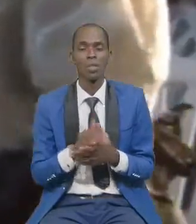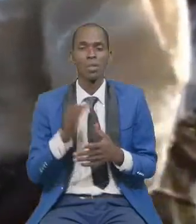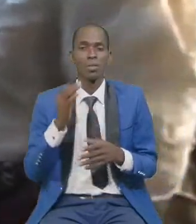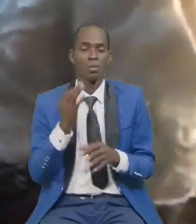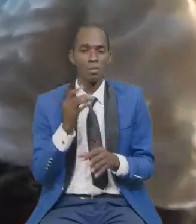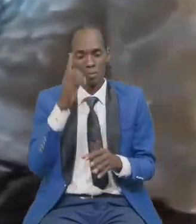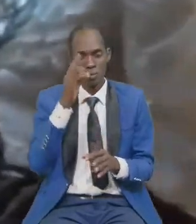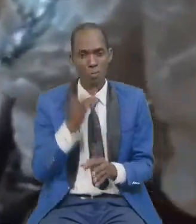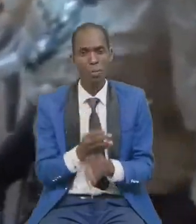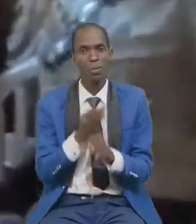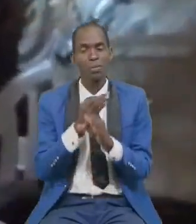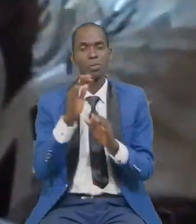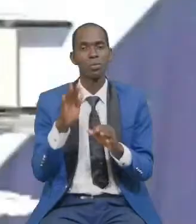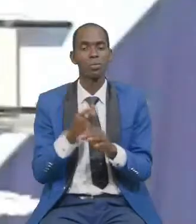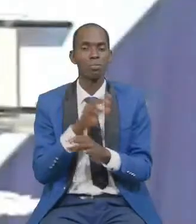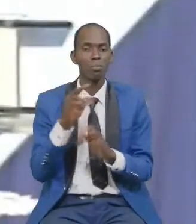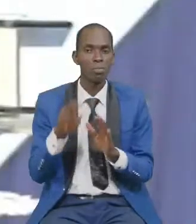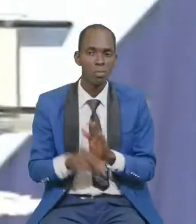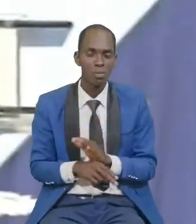fruitfulness,